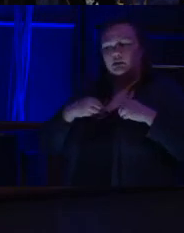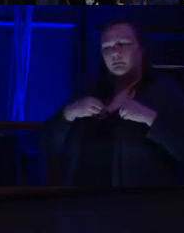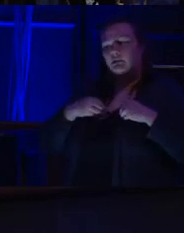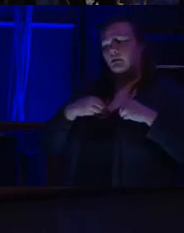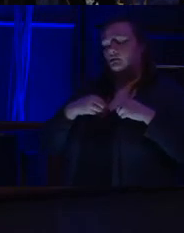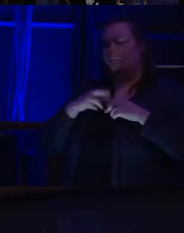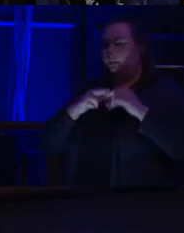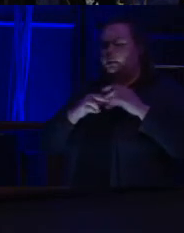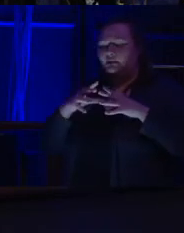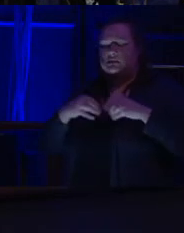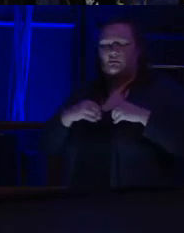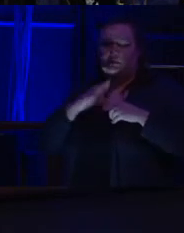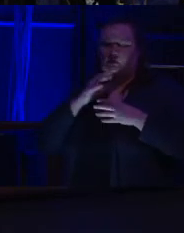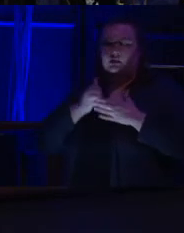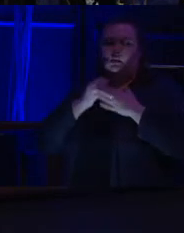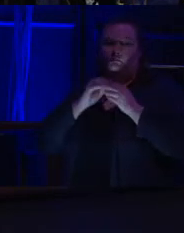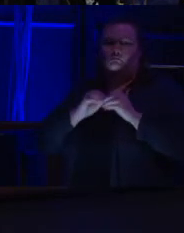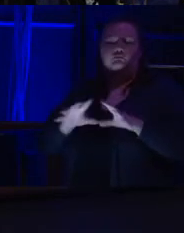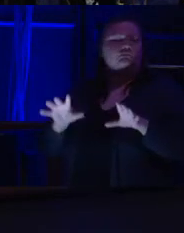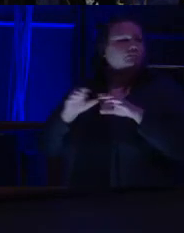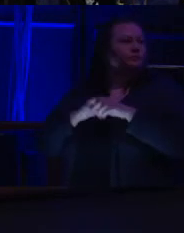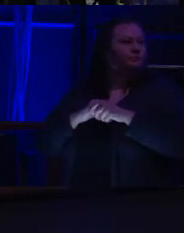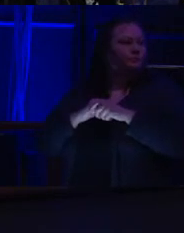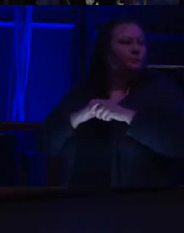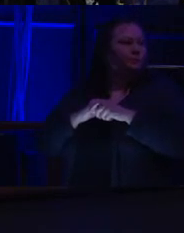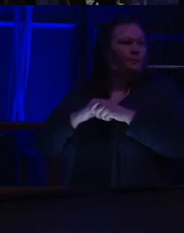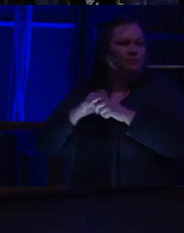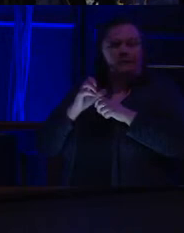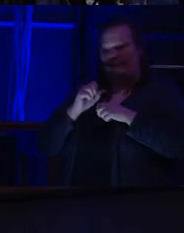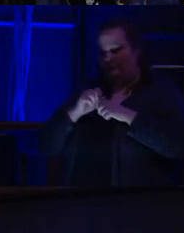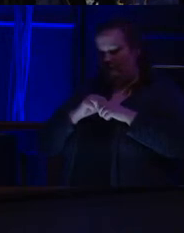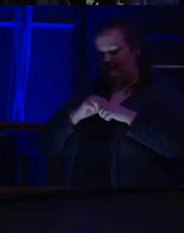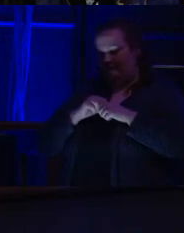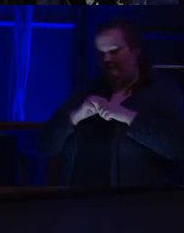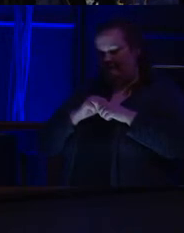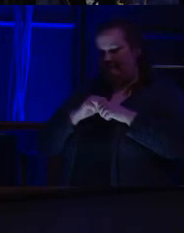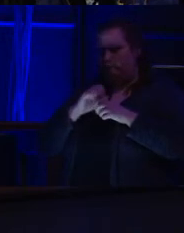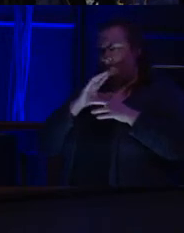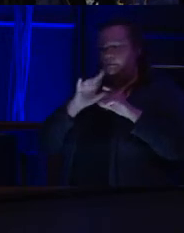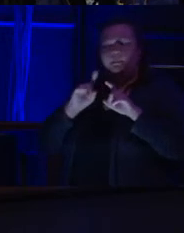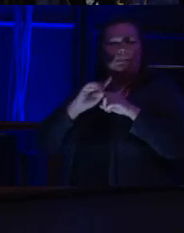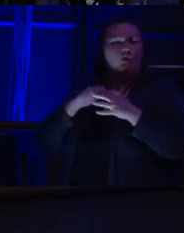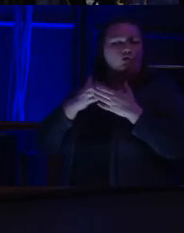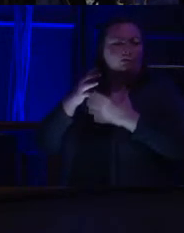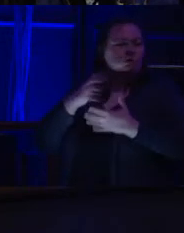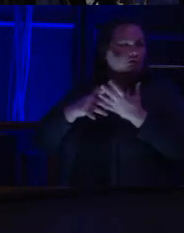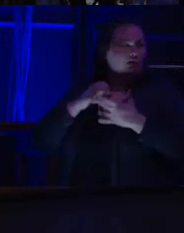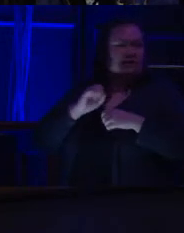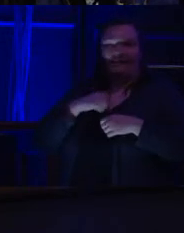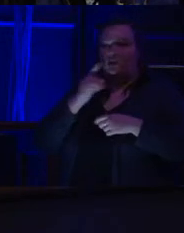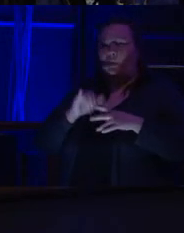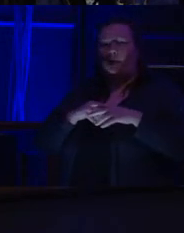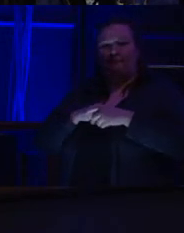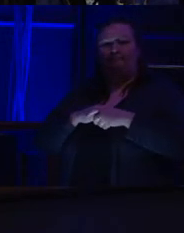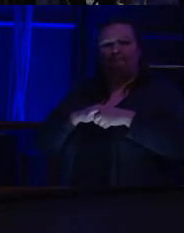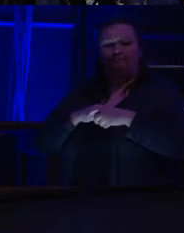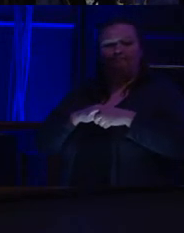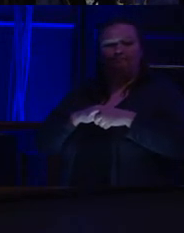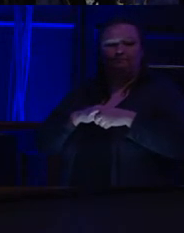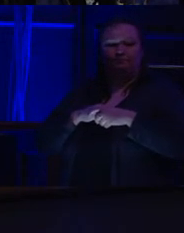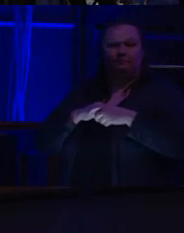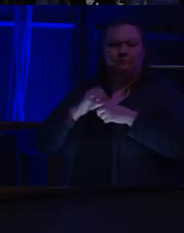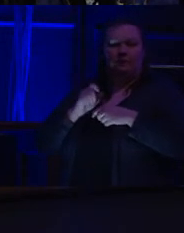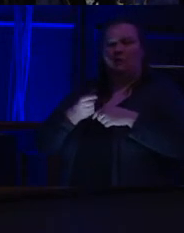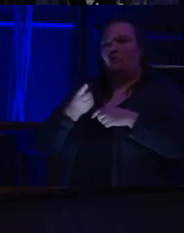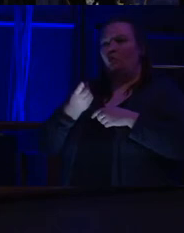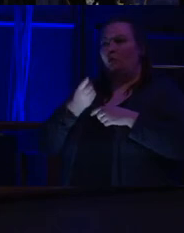helped countless others. He's approachable and genuine in all his interactions, I can tell you that. It is one of the